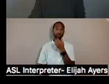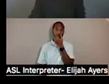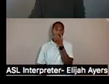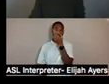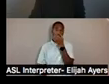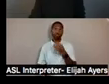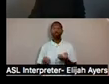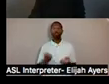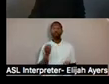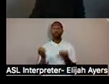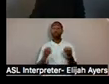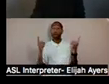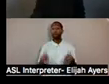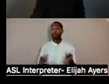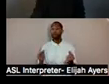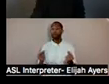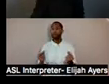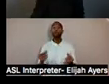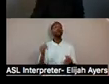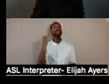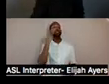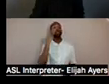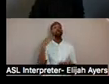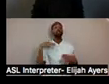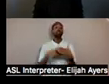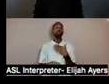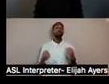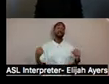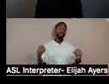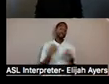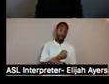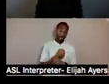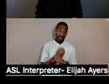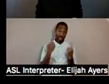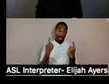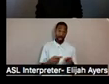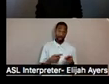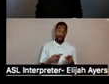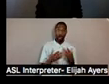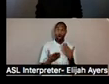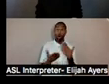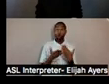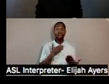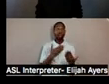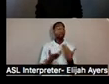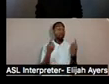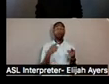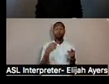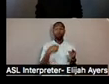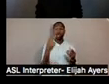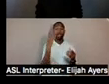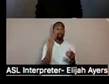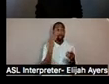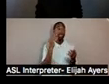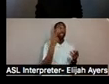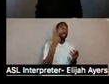Emotionally speaking, what's happening, right? So if we go into a fight state, it means that whatever it is that we are perceiving or experiencing